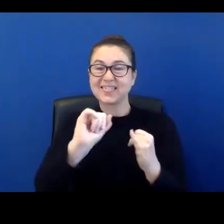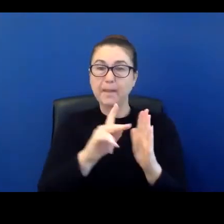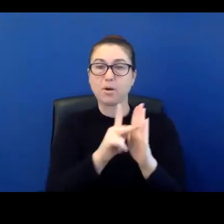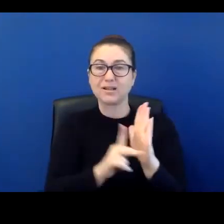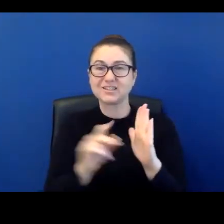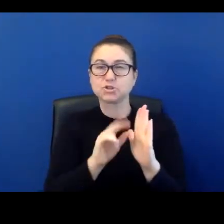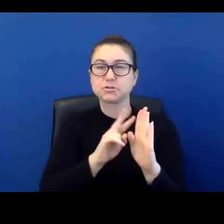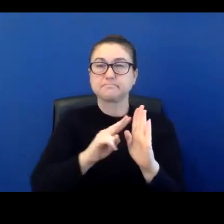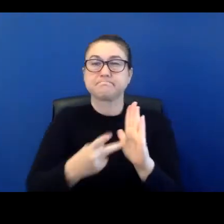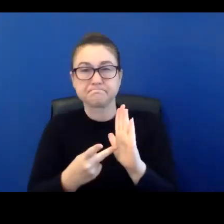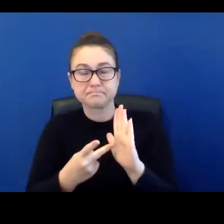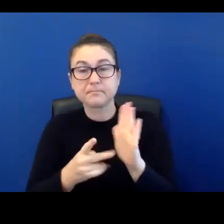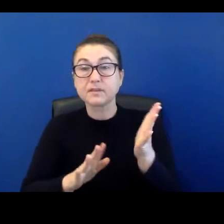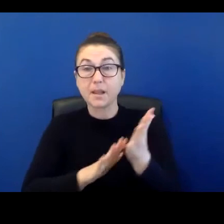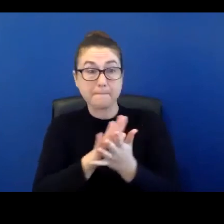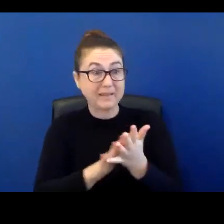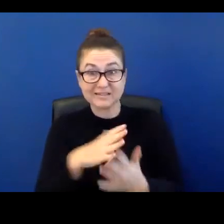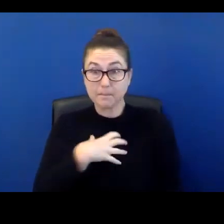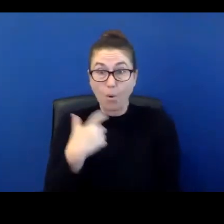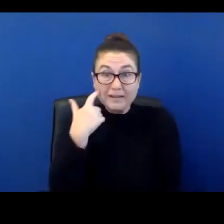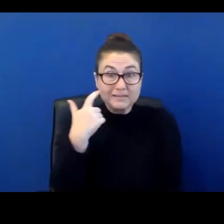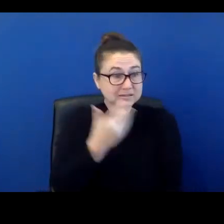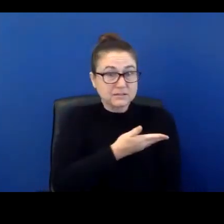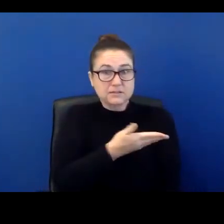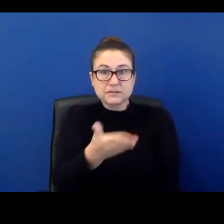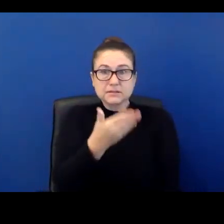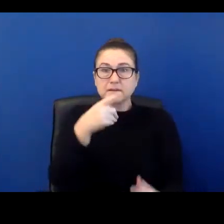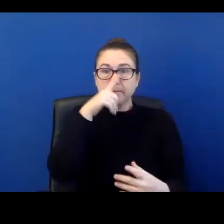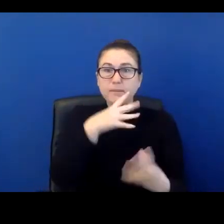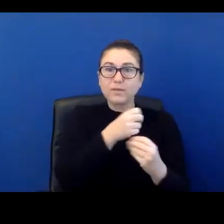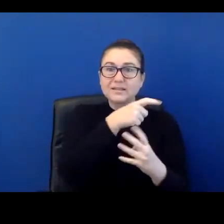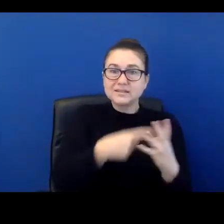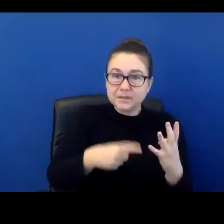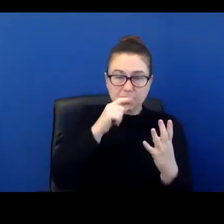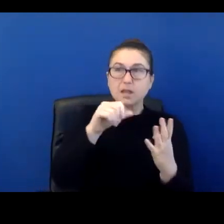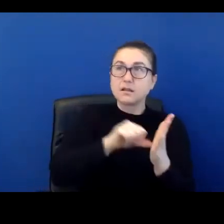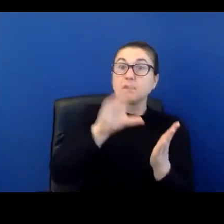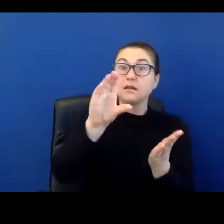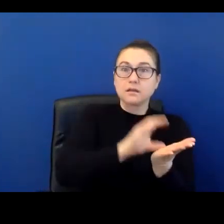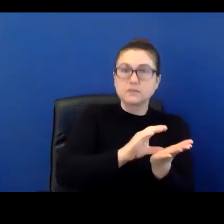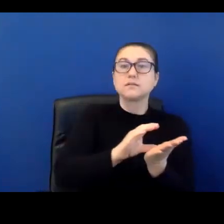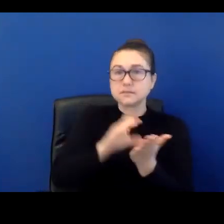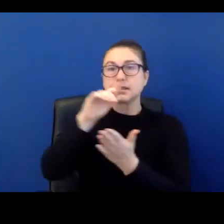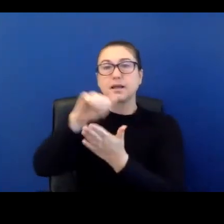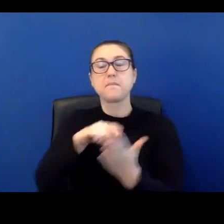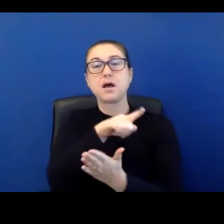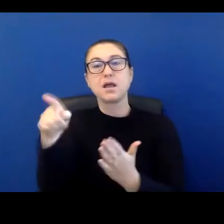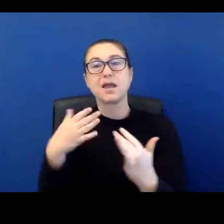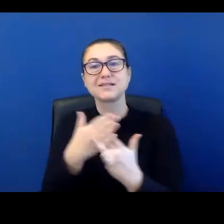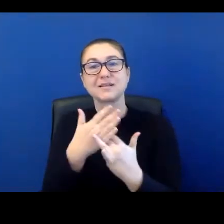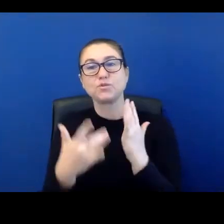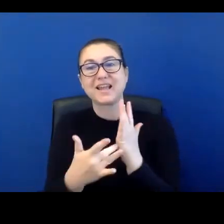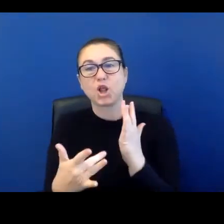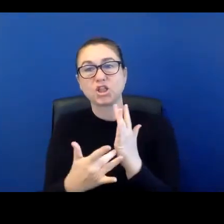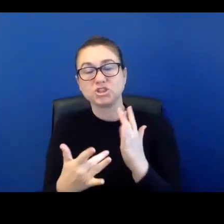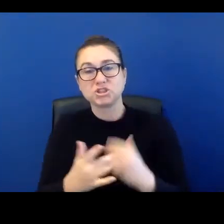to make it easier for people to be able to obtain accessible technology